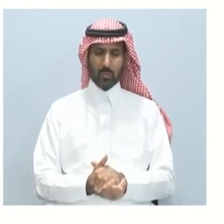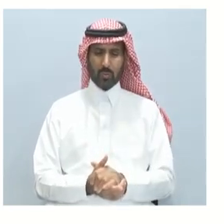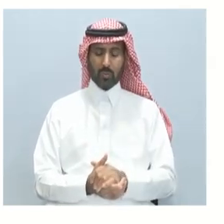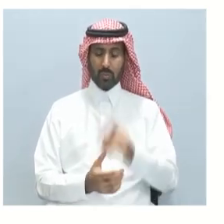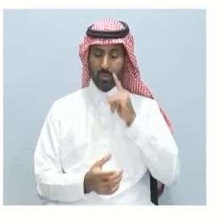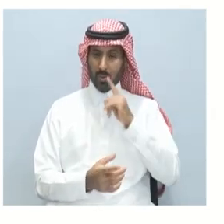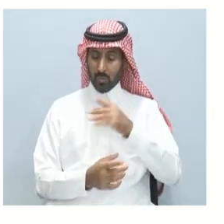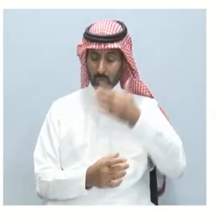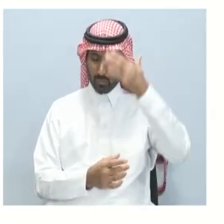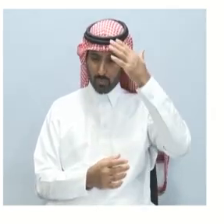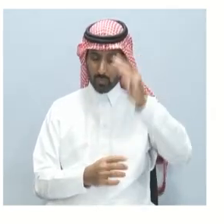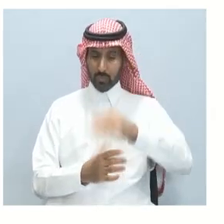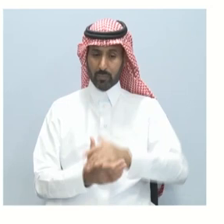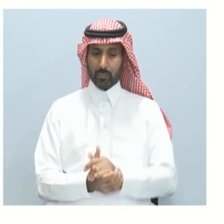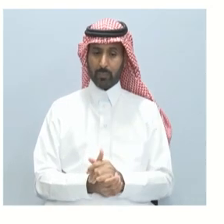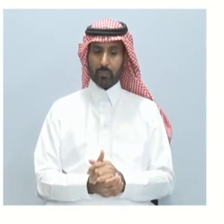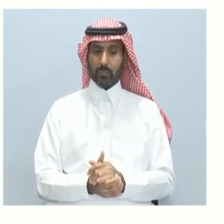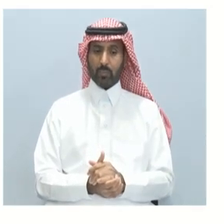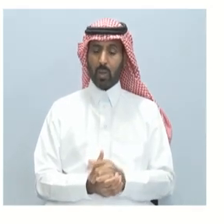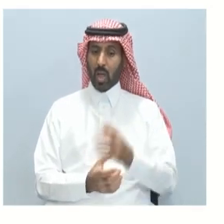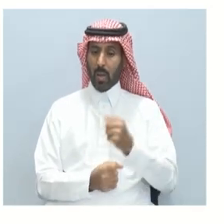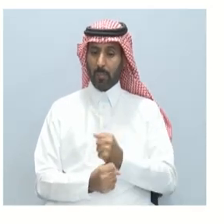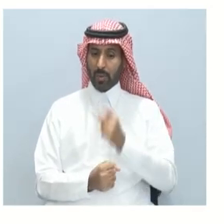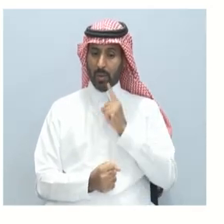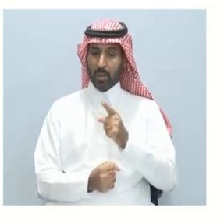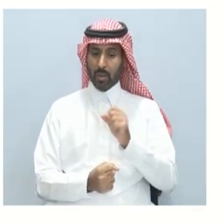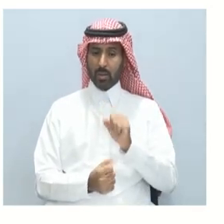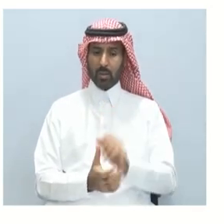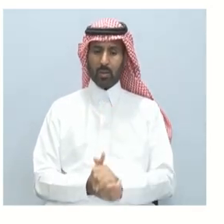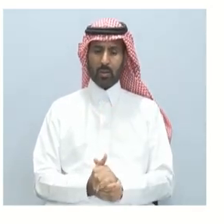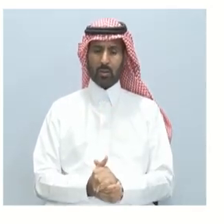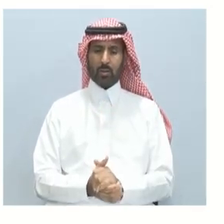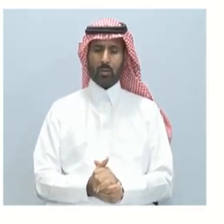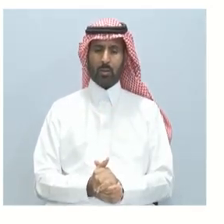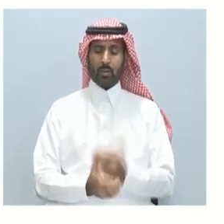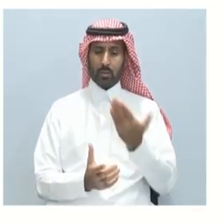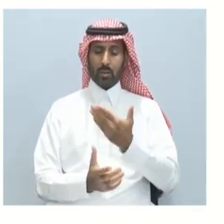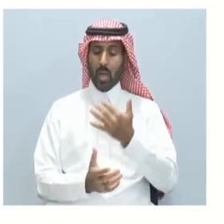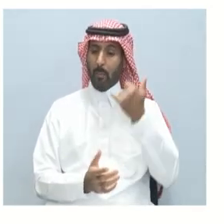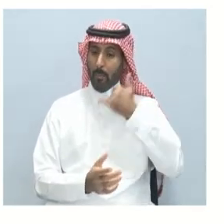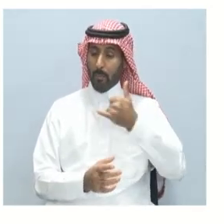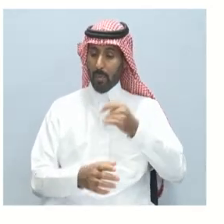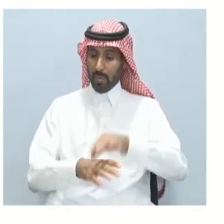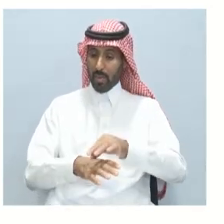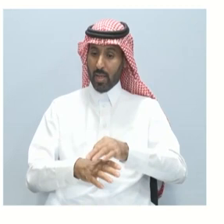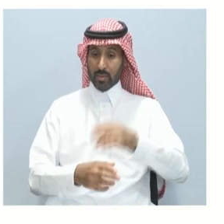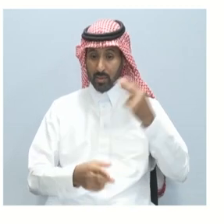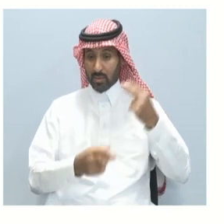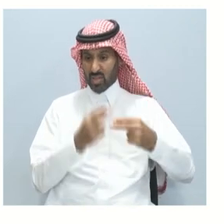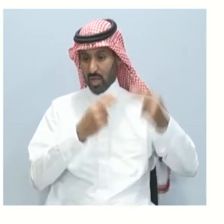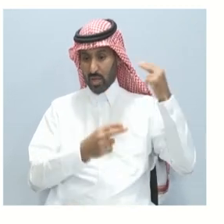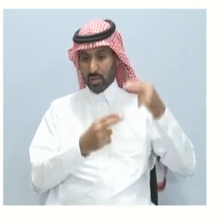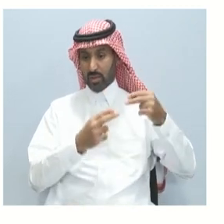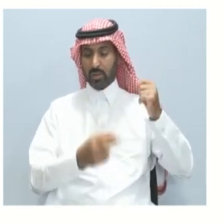Highly respected. Honest law specialist. Interested in people, history, law,